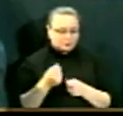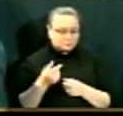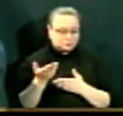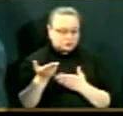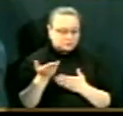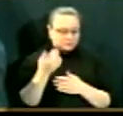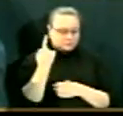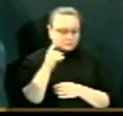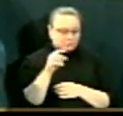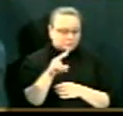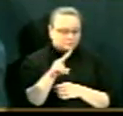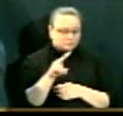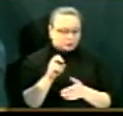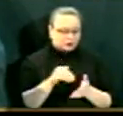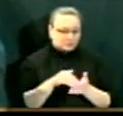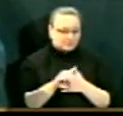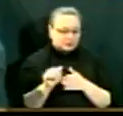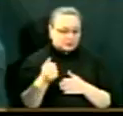$200,000 annually as needed.